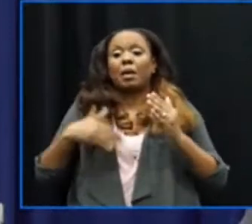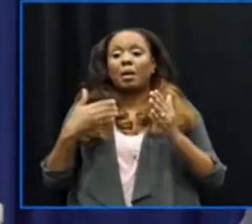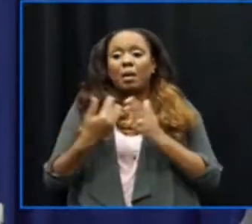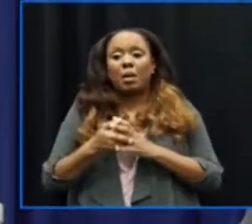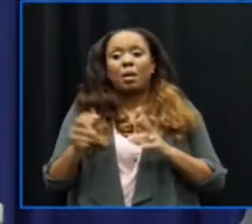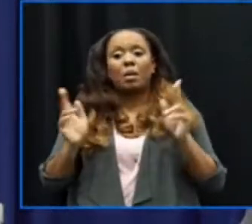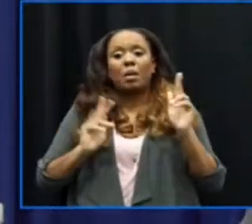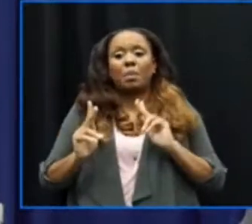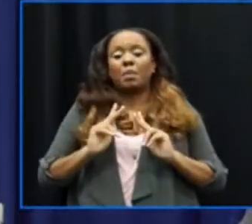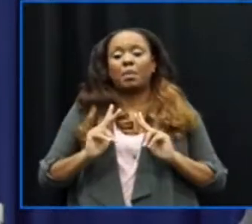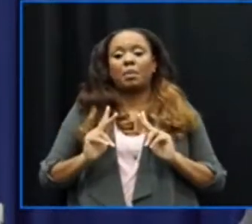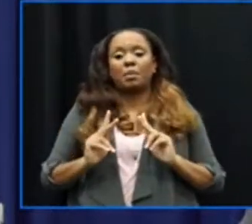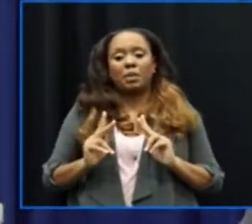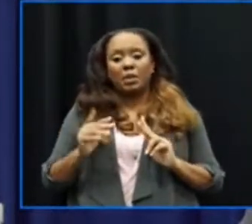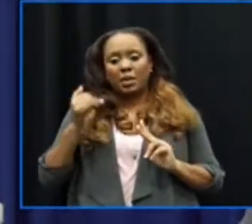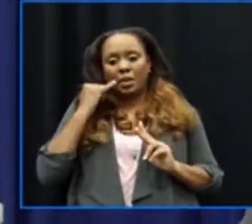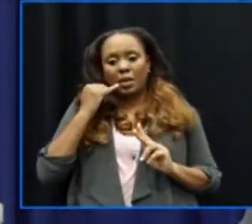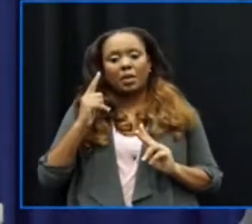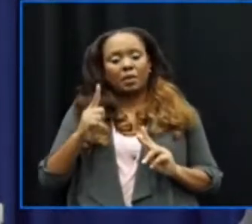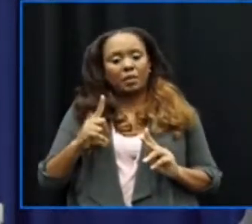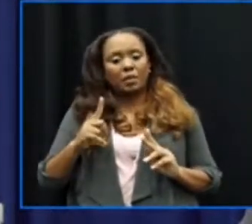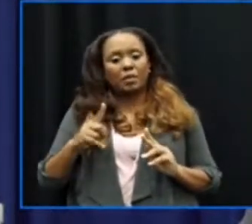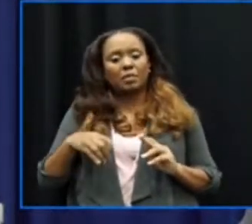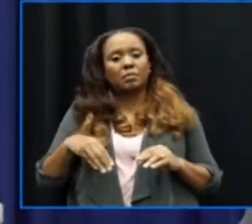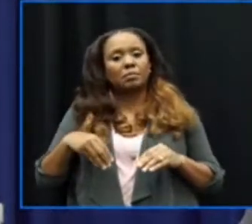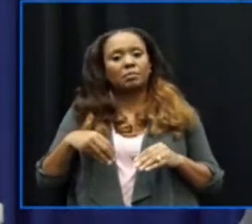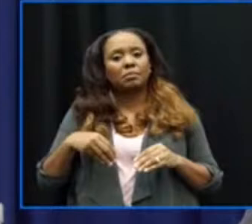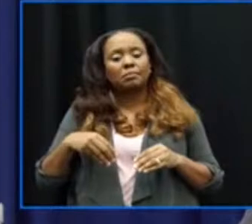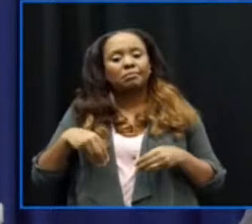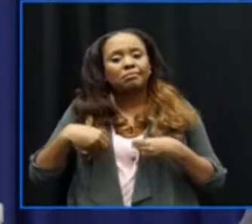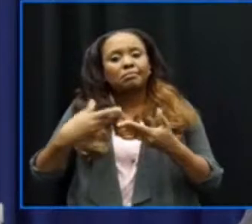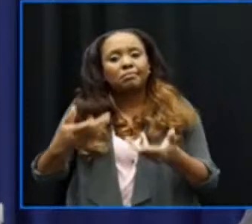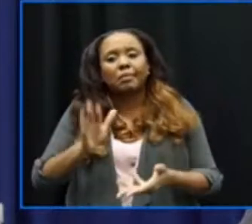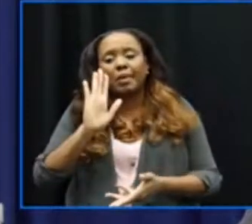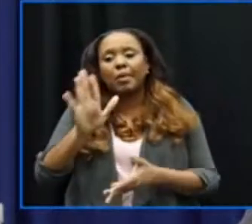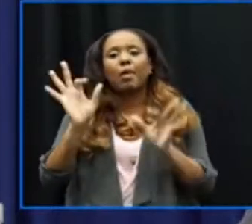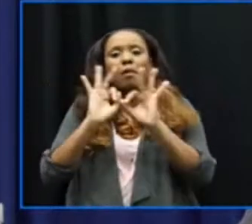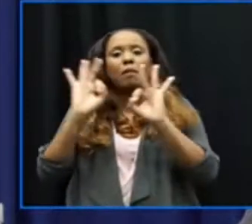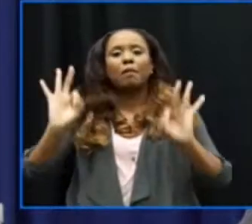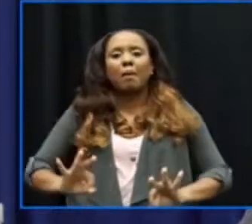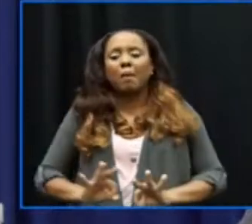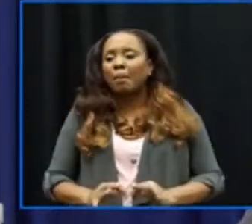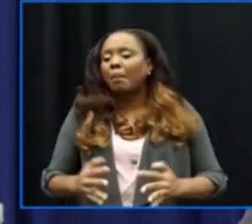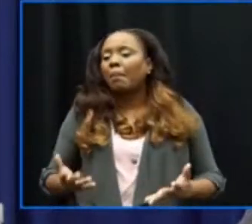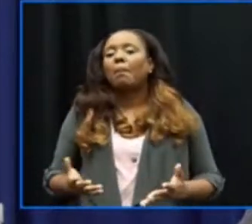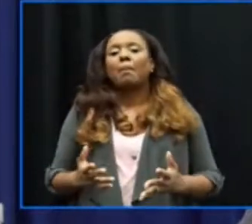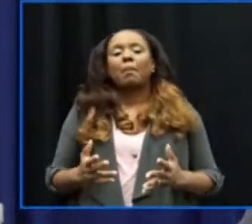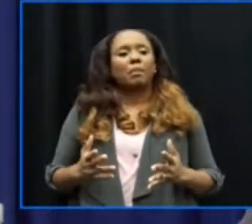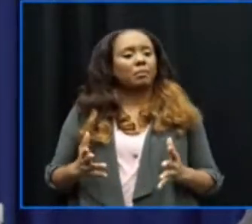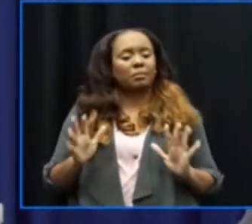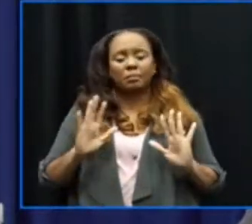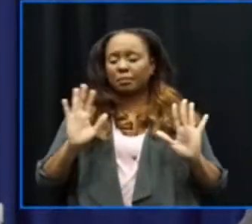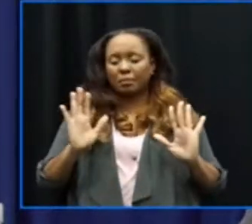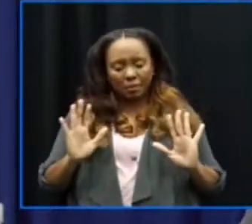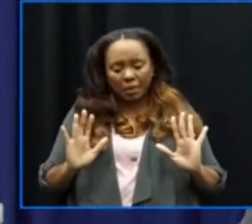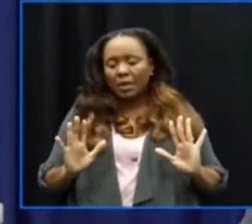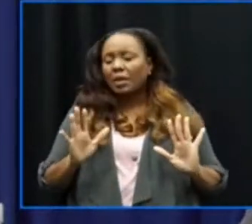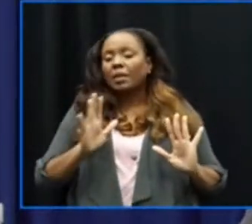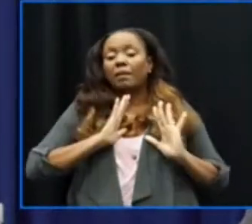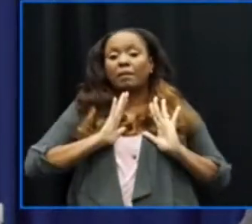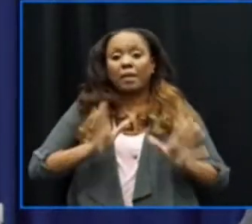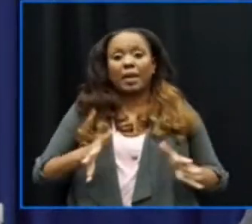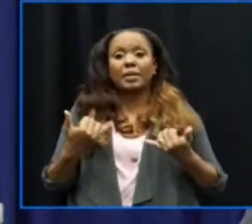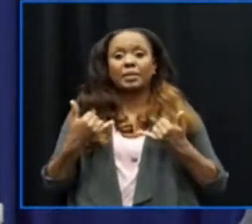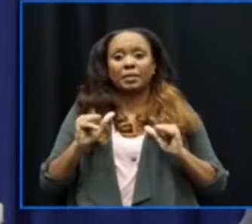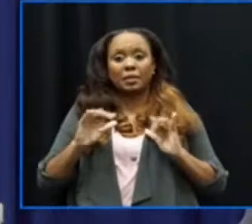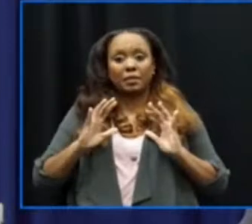today. And therefore this meeting, these conversations have nothing at all to do with it. But all of us know